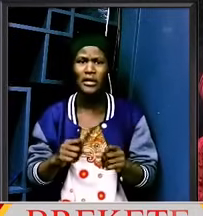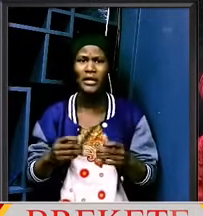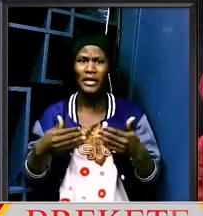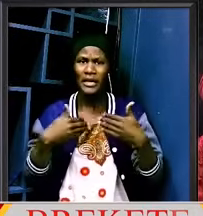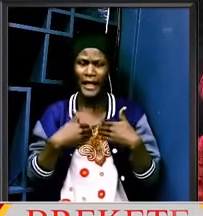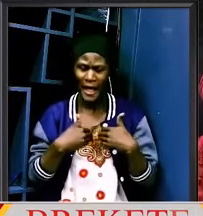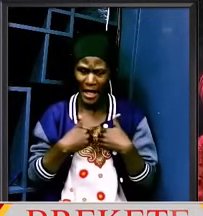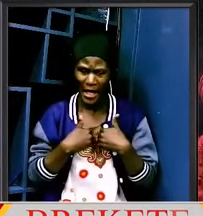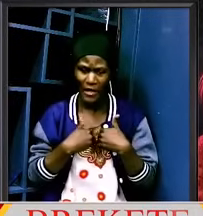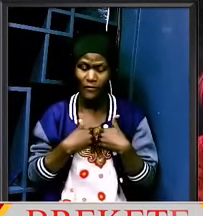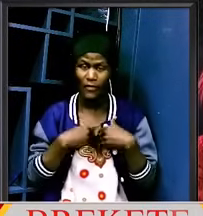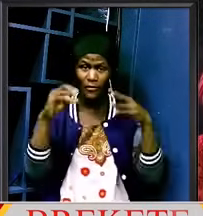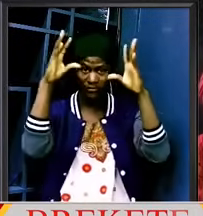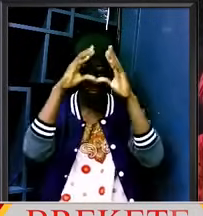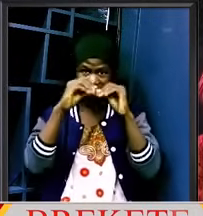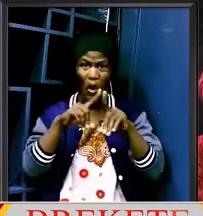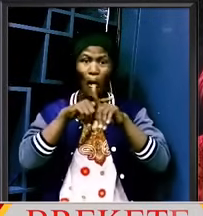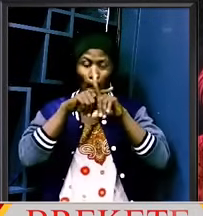his house no good.